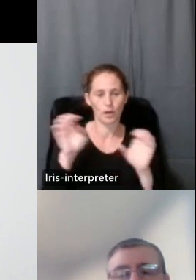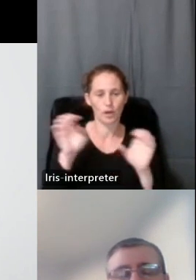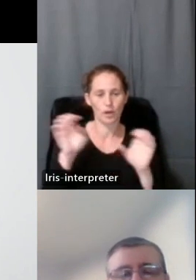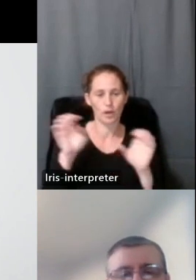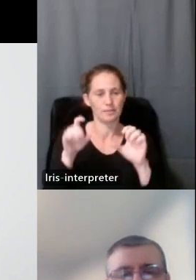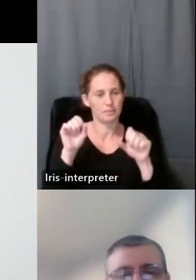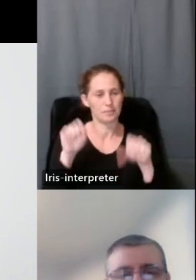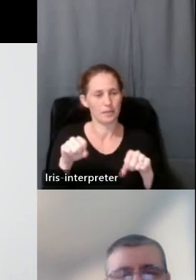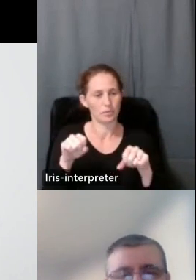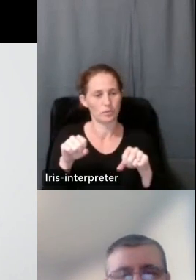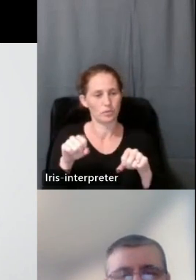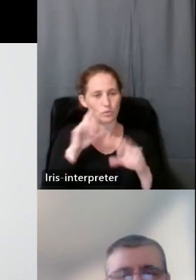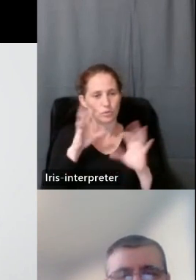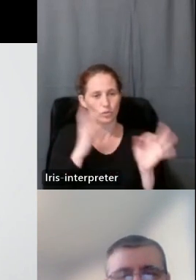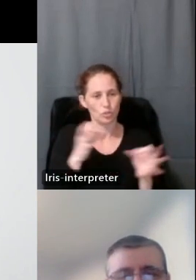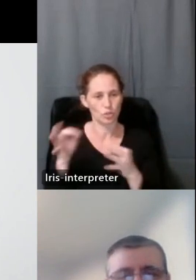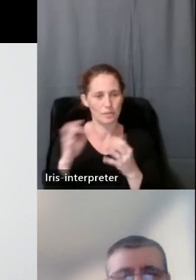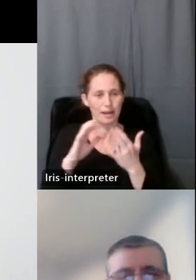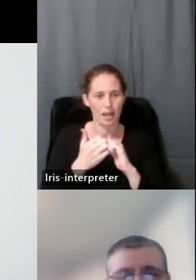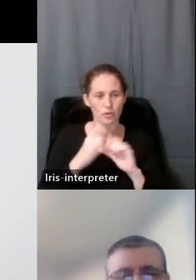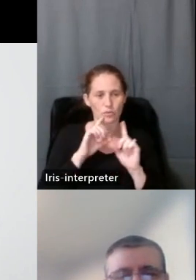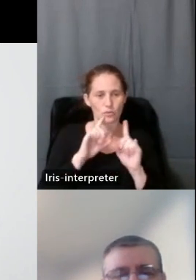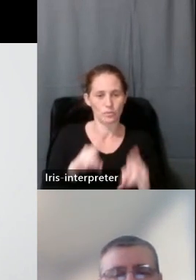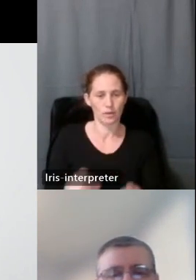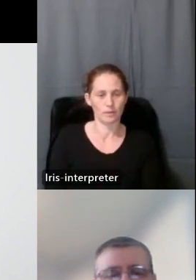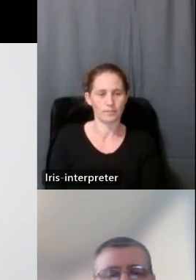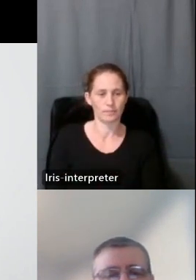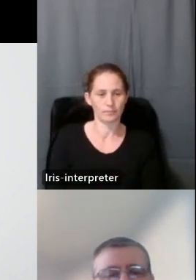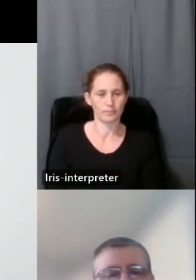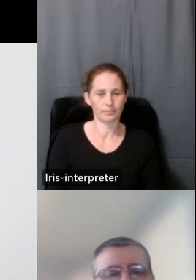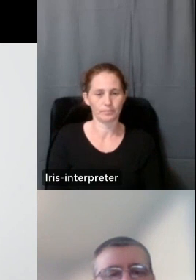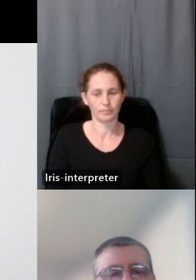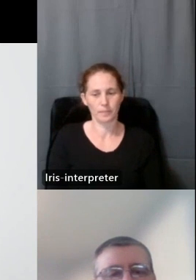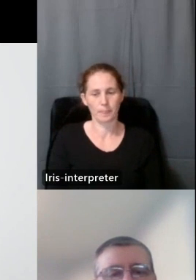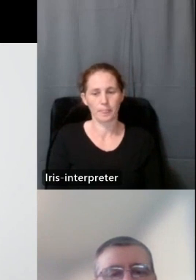and to determine how to respond.